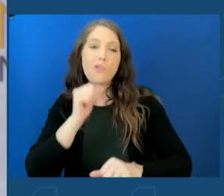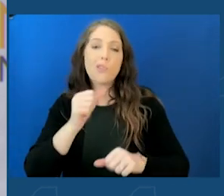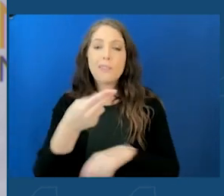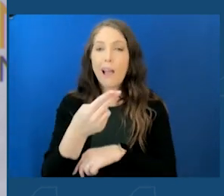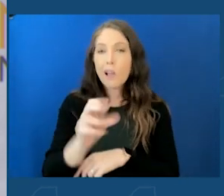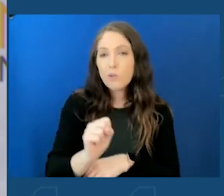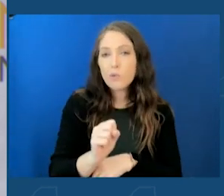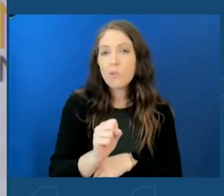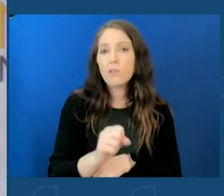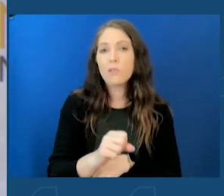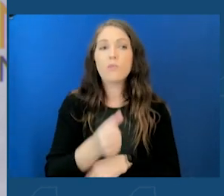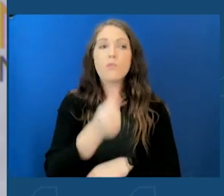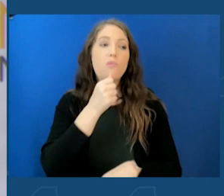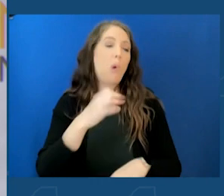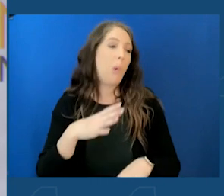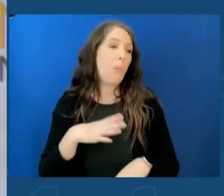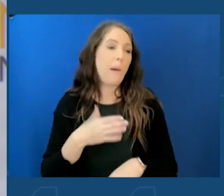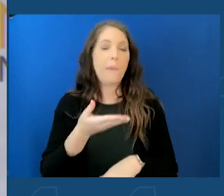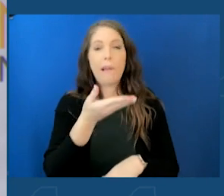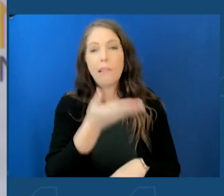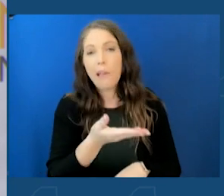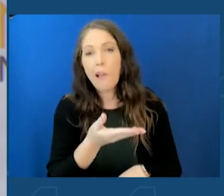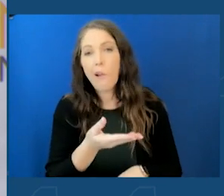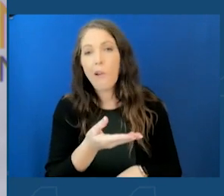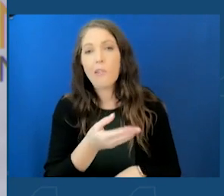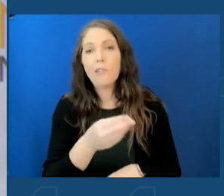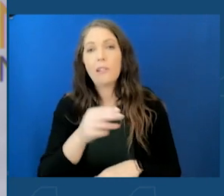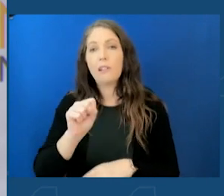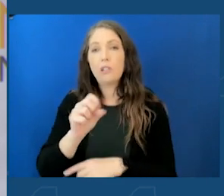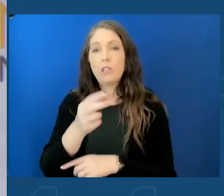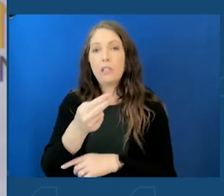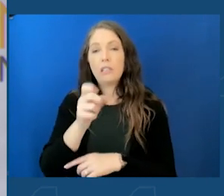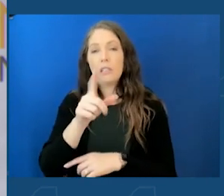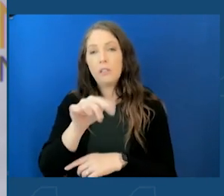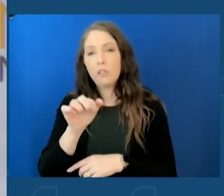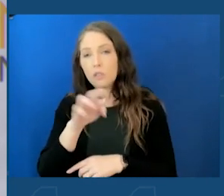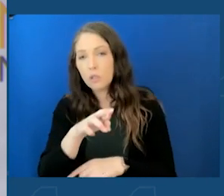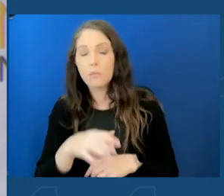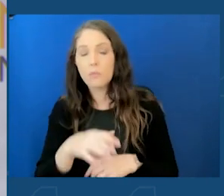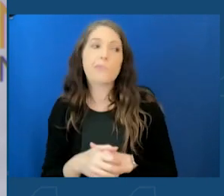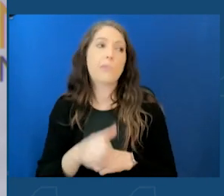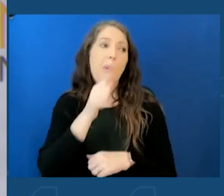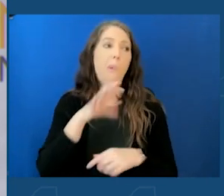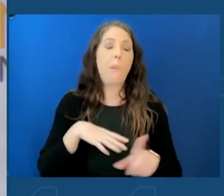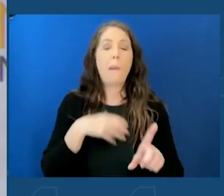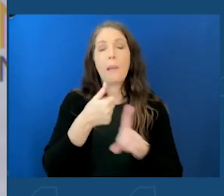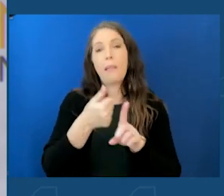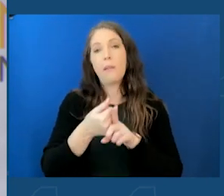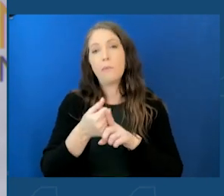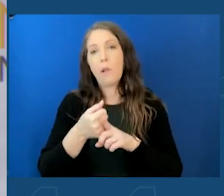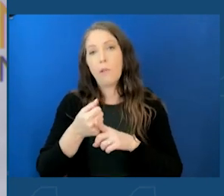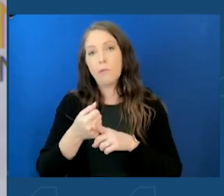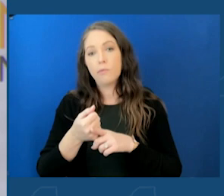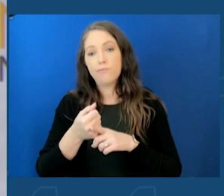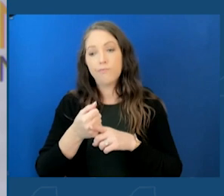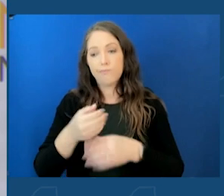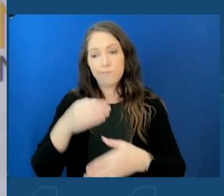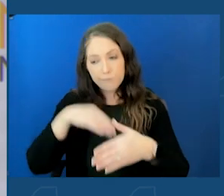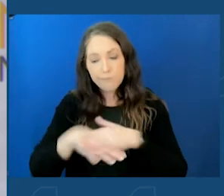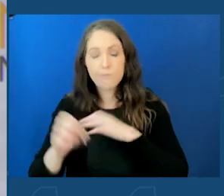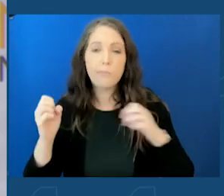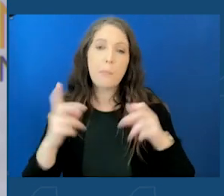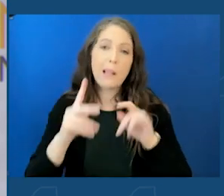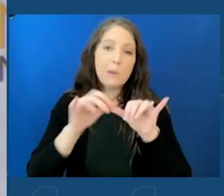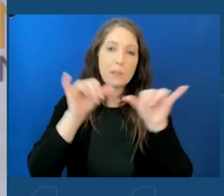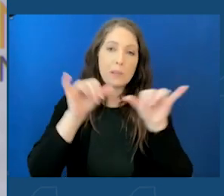women in shelter. She met with women entering back into the system after reentry. She